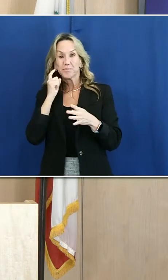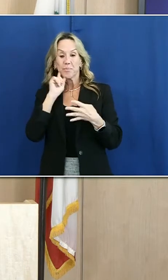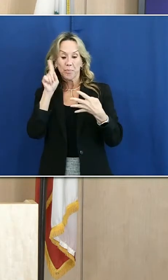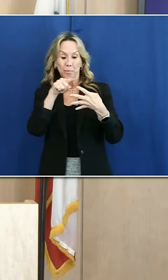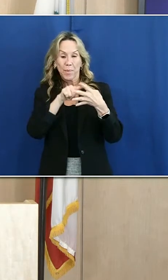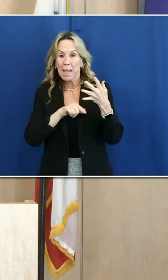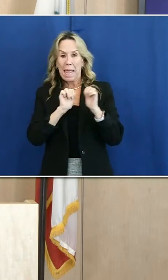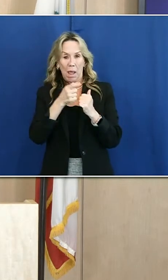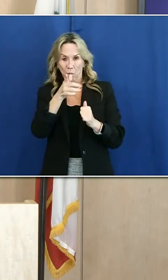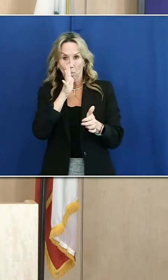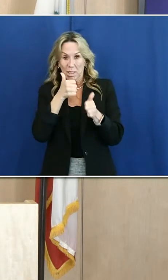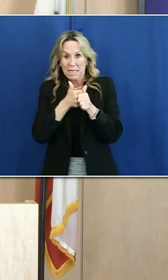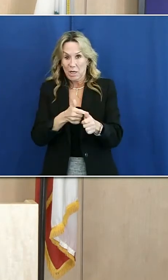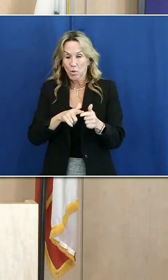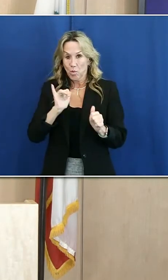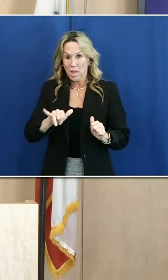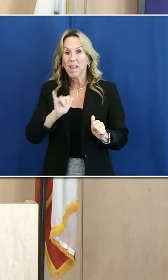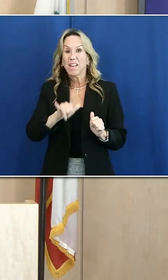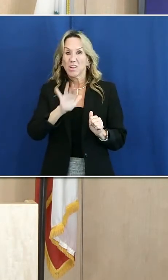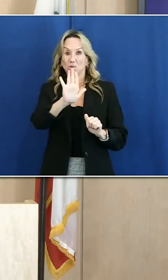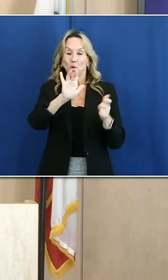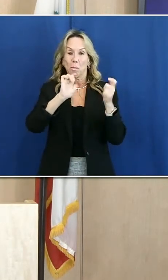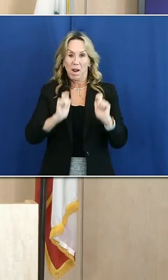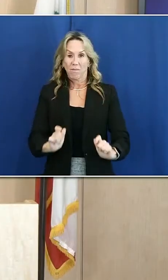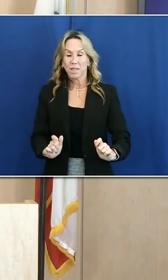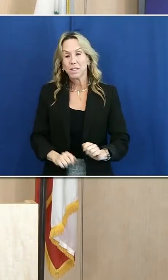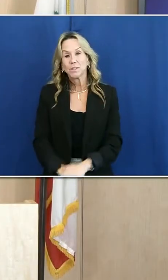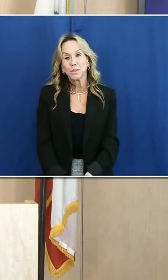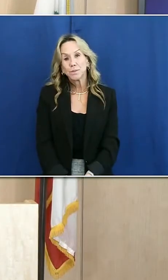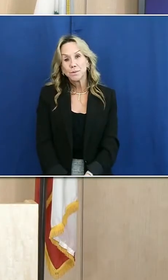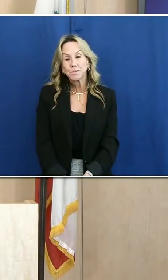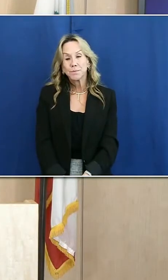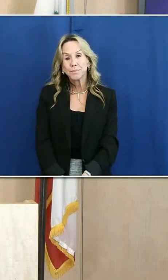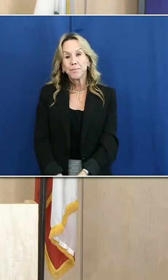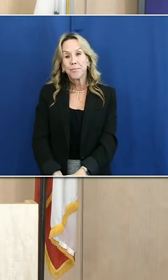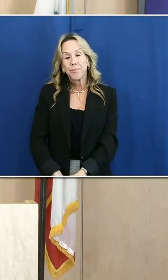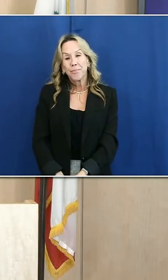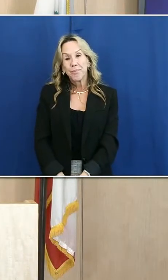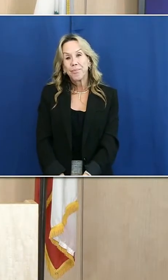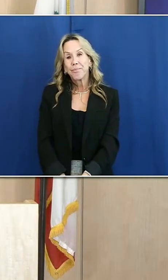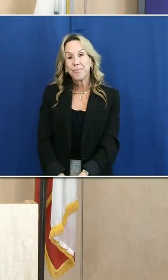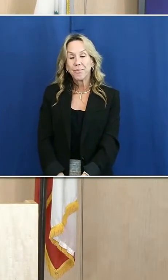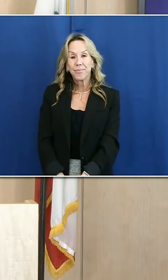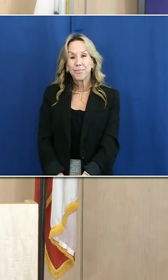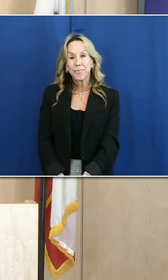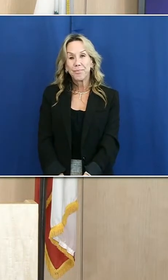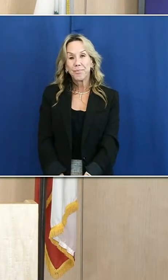handle a follow-up.